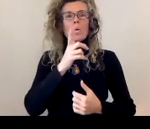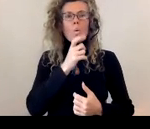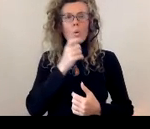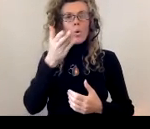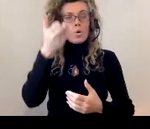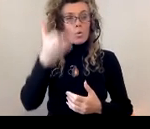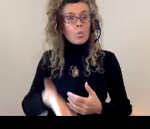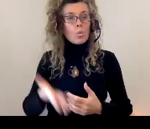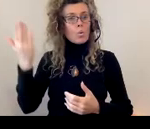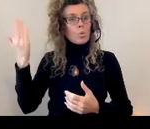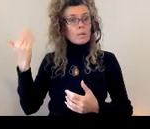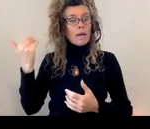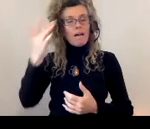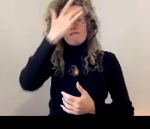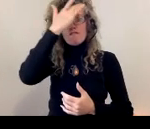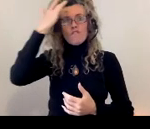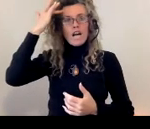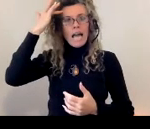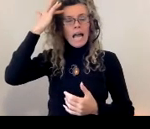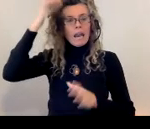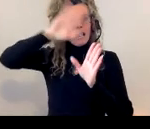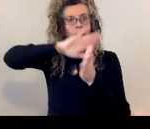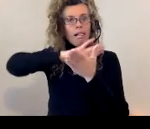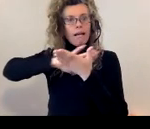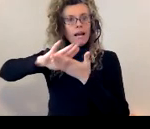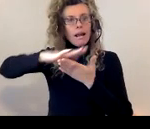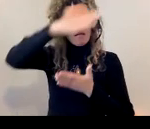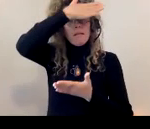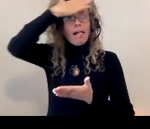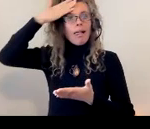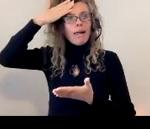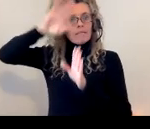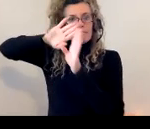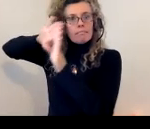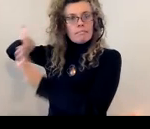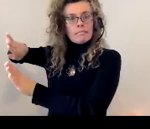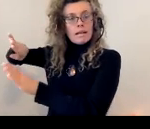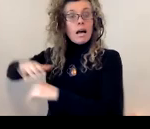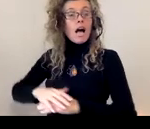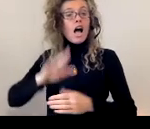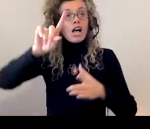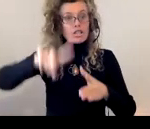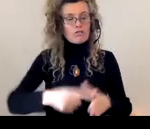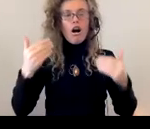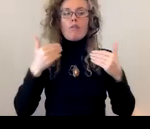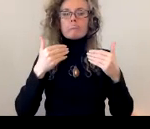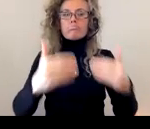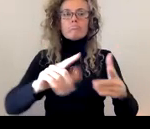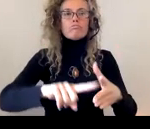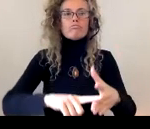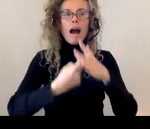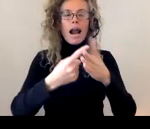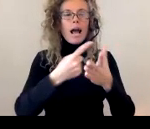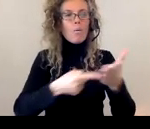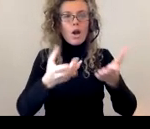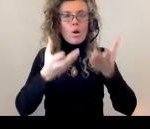be, but clean that slate off and start writing what you want to be, what you want